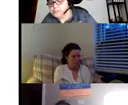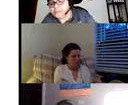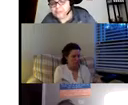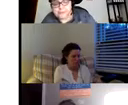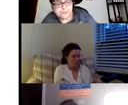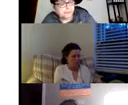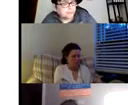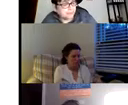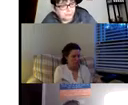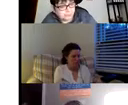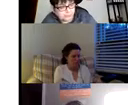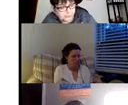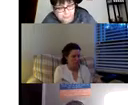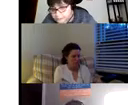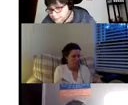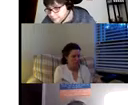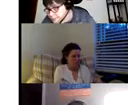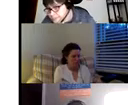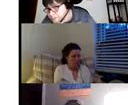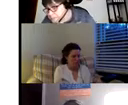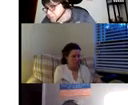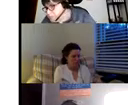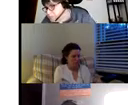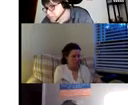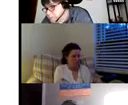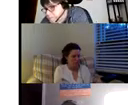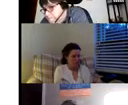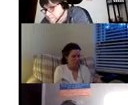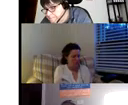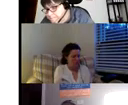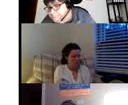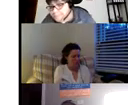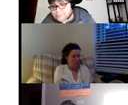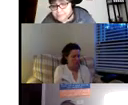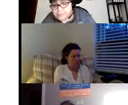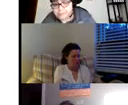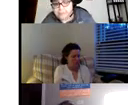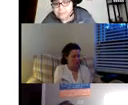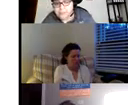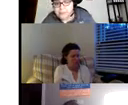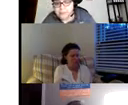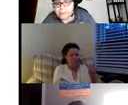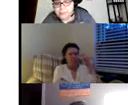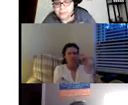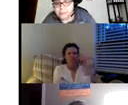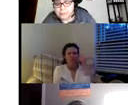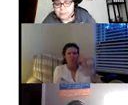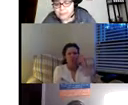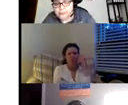Easter, the disabled God lifts up the voices and experiences of people with